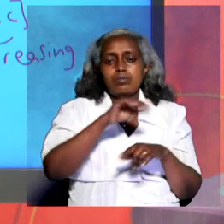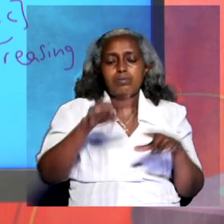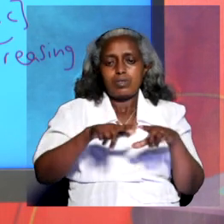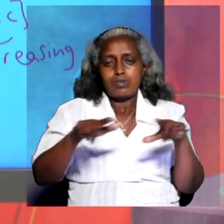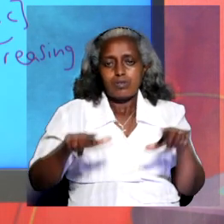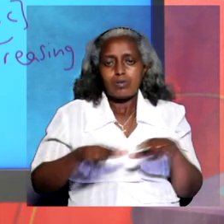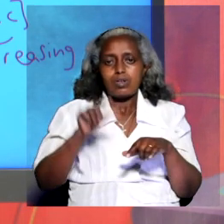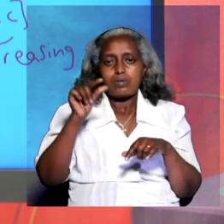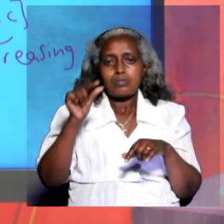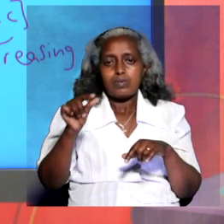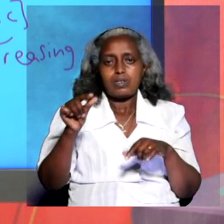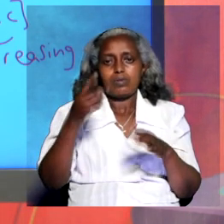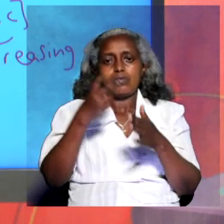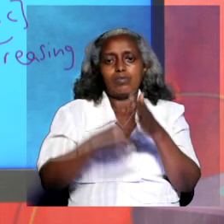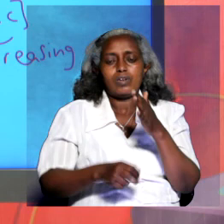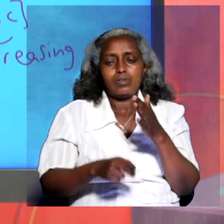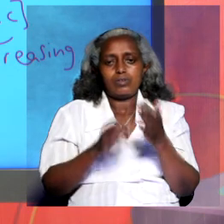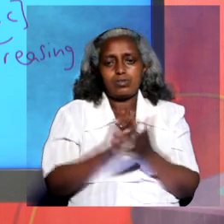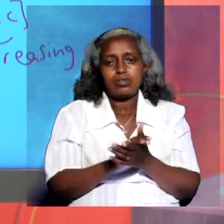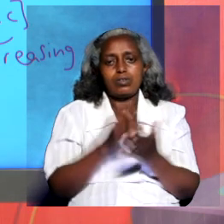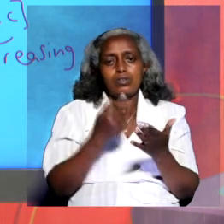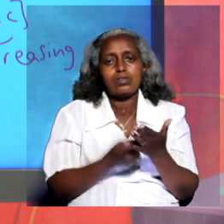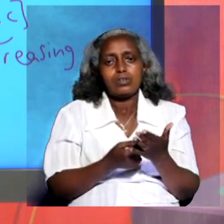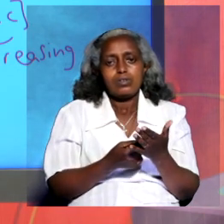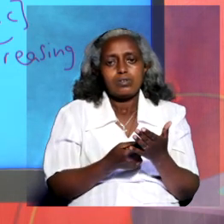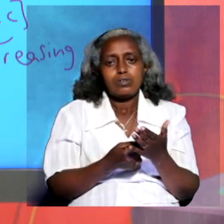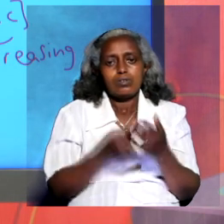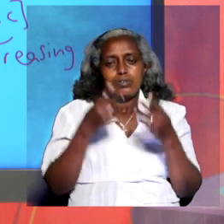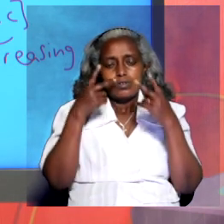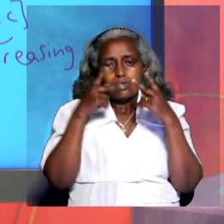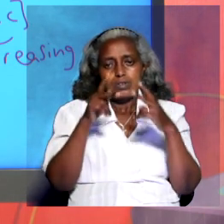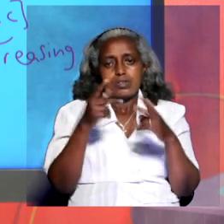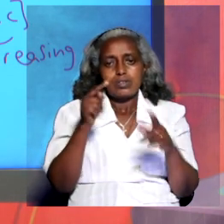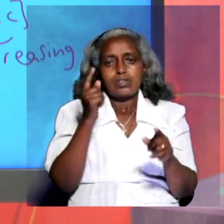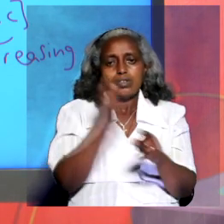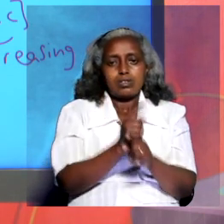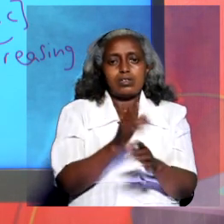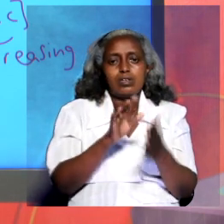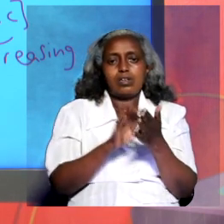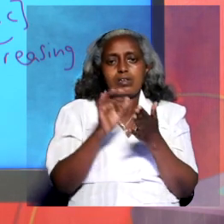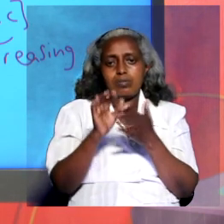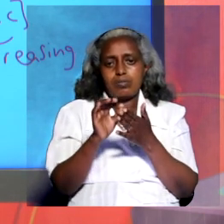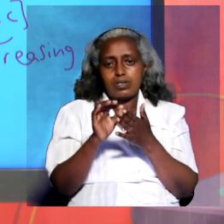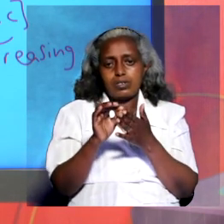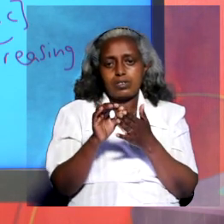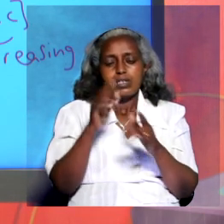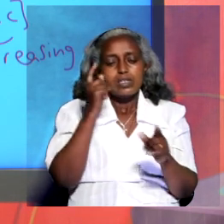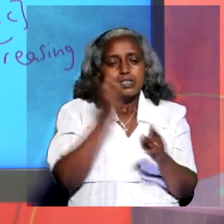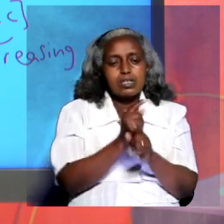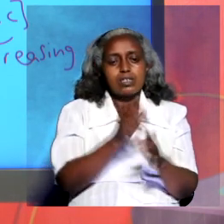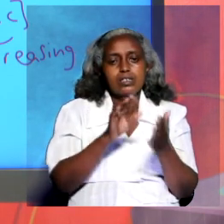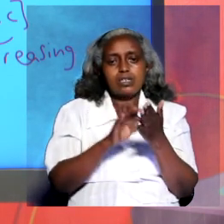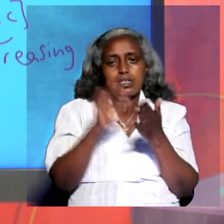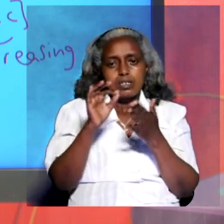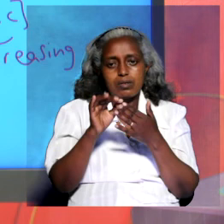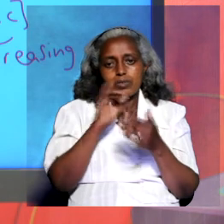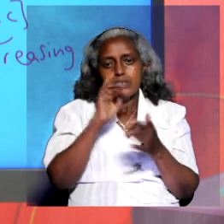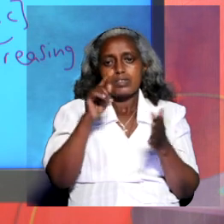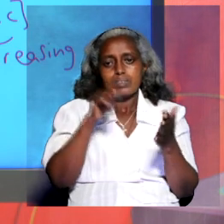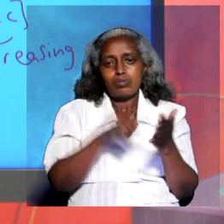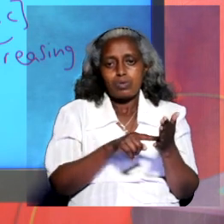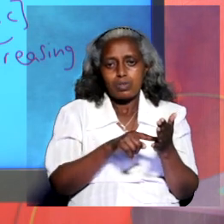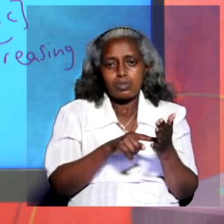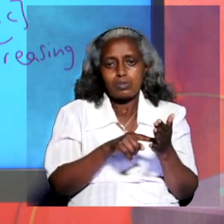minimum values. To find that, we need to see the critical numbers. The critical number is a point where